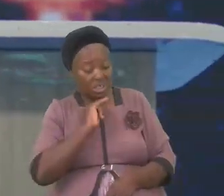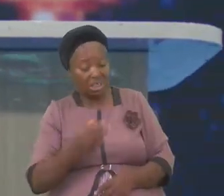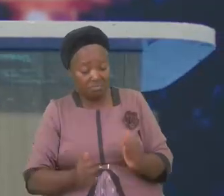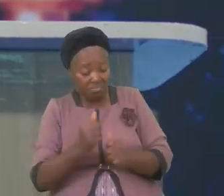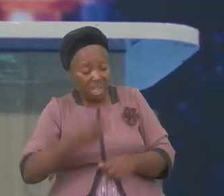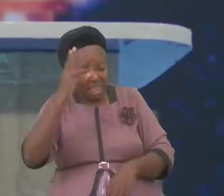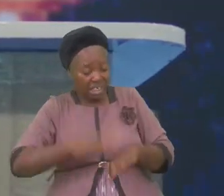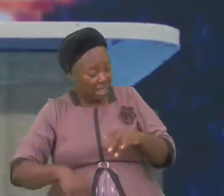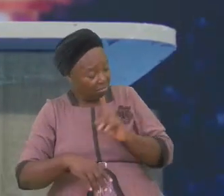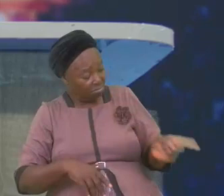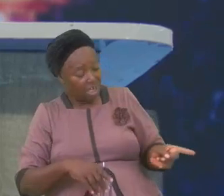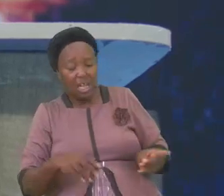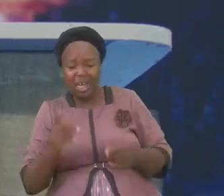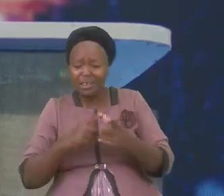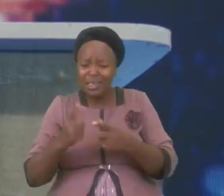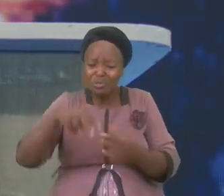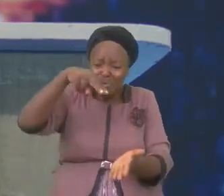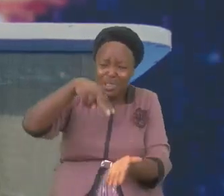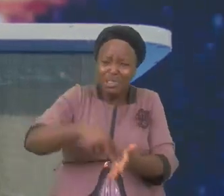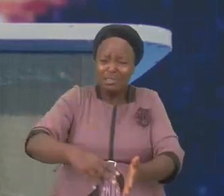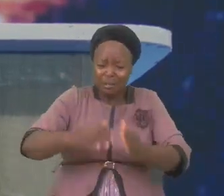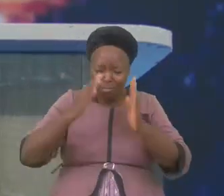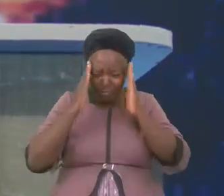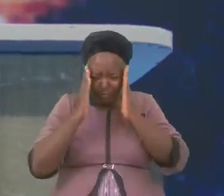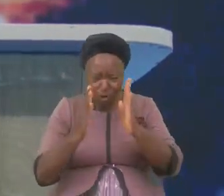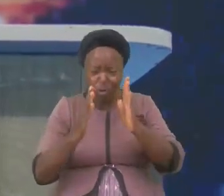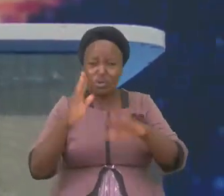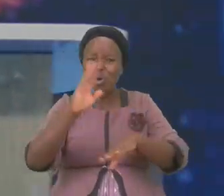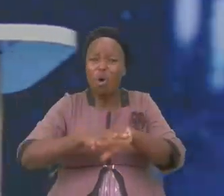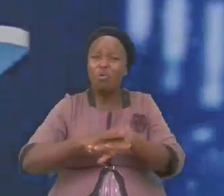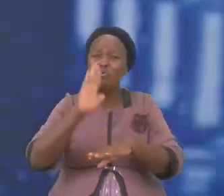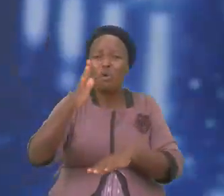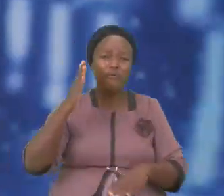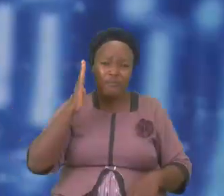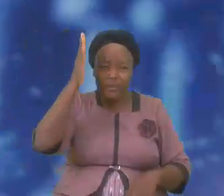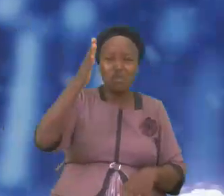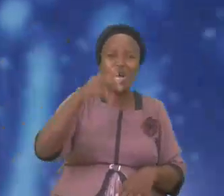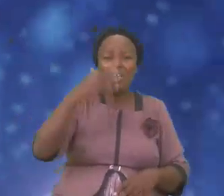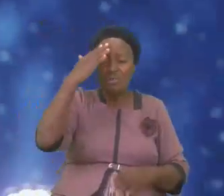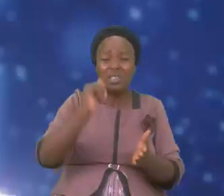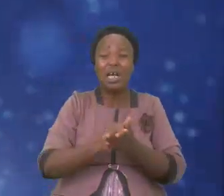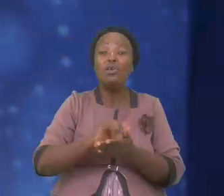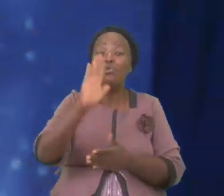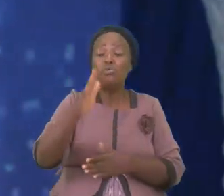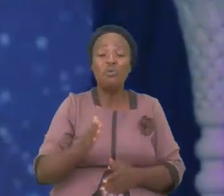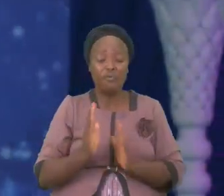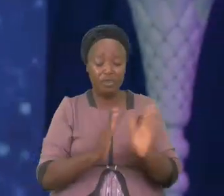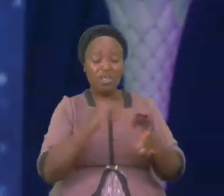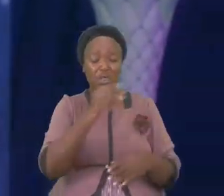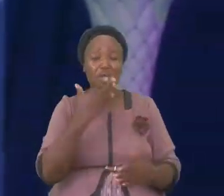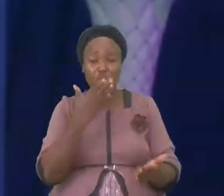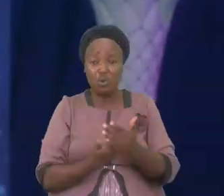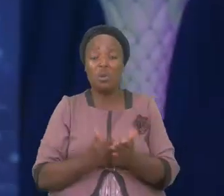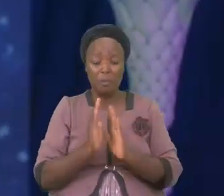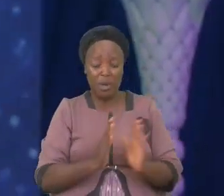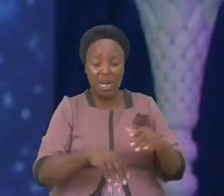My future is well planned out by God from all eternity. Because of that, I'm not